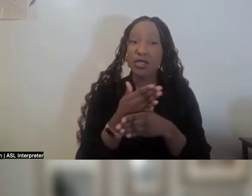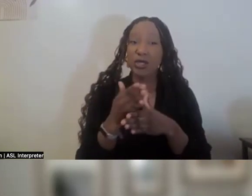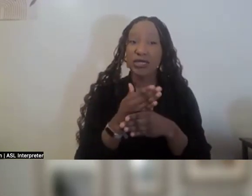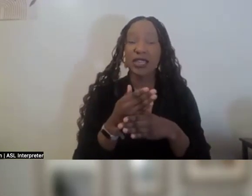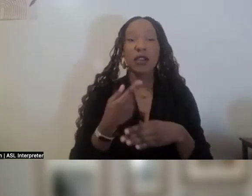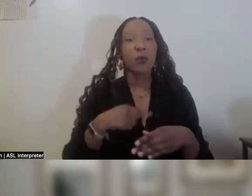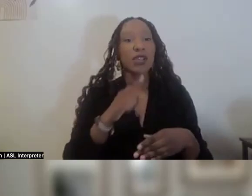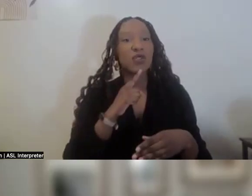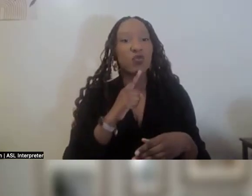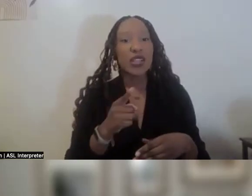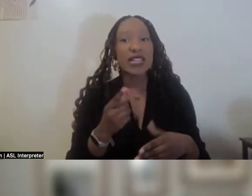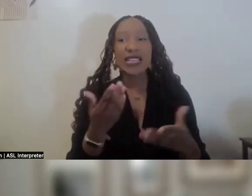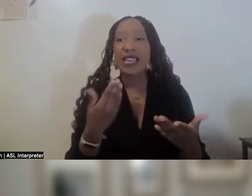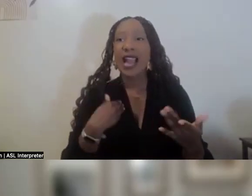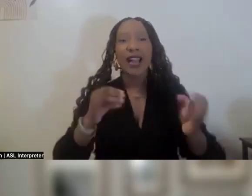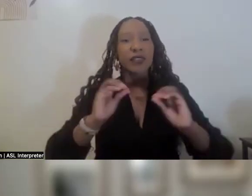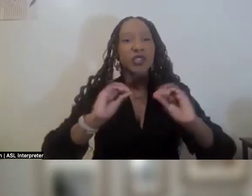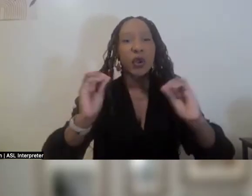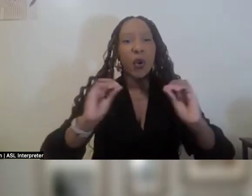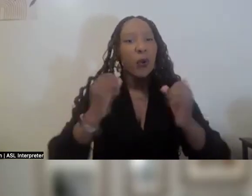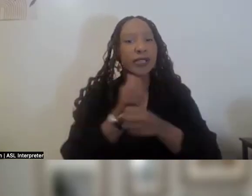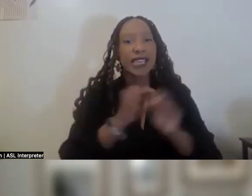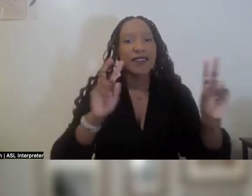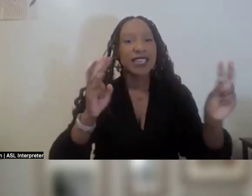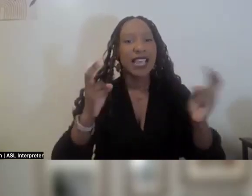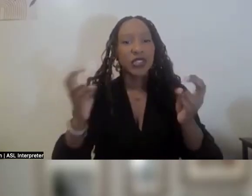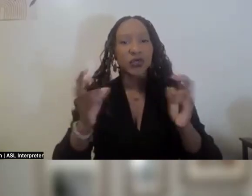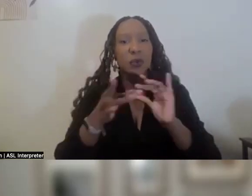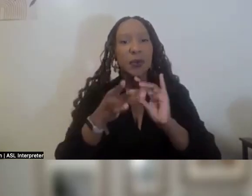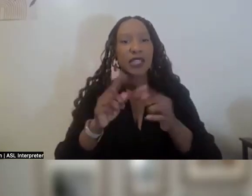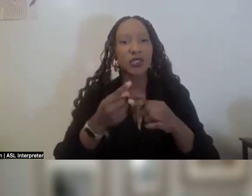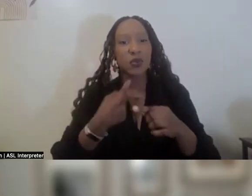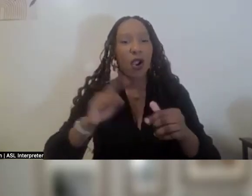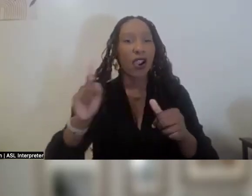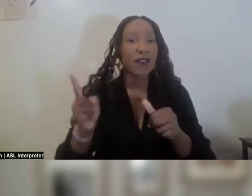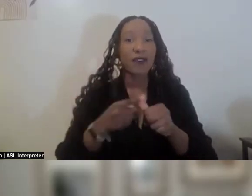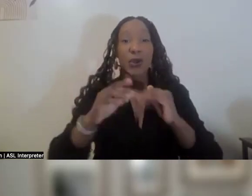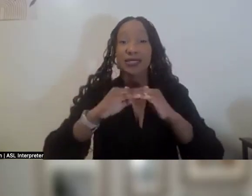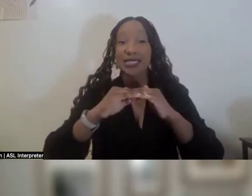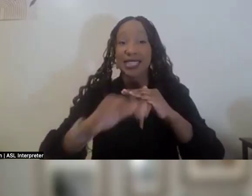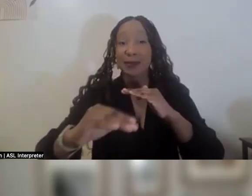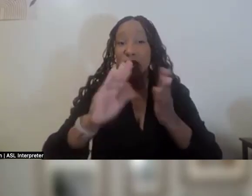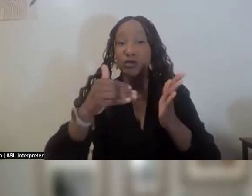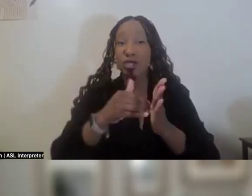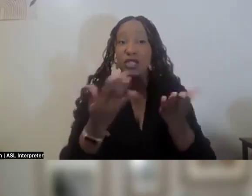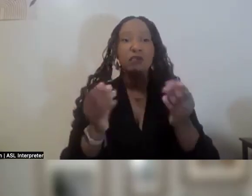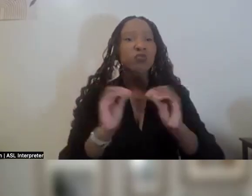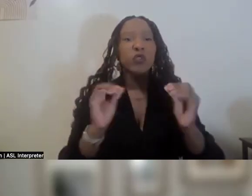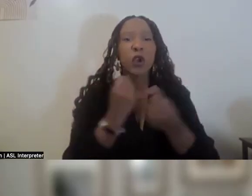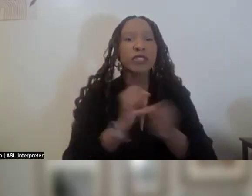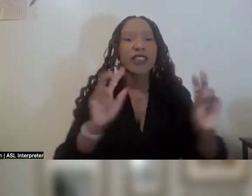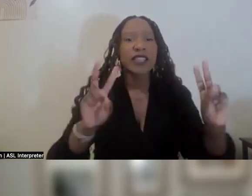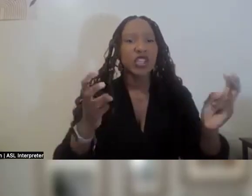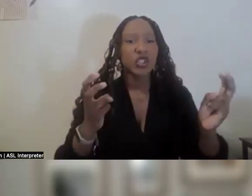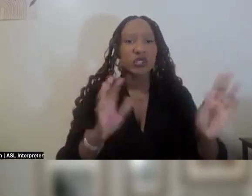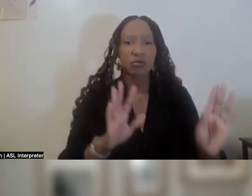really have not had safety issues related to our first stabilization center. The other thing